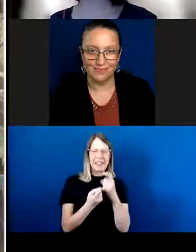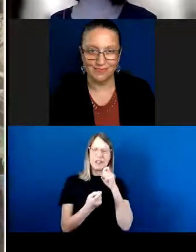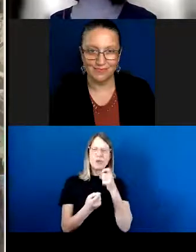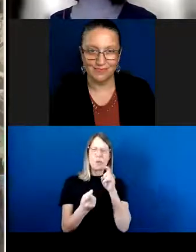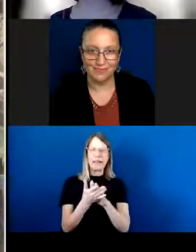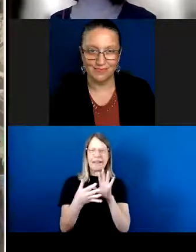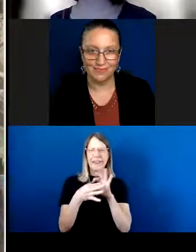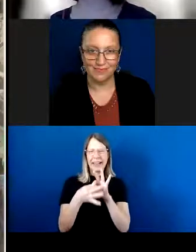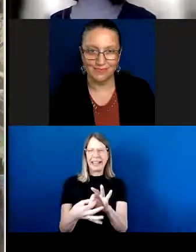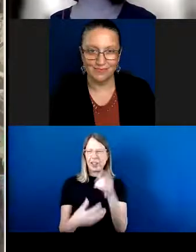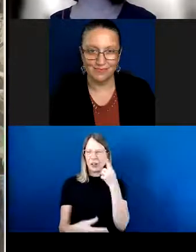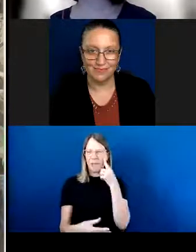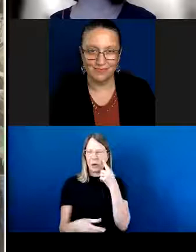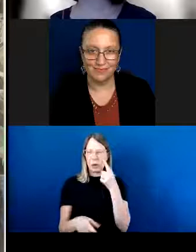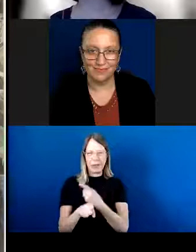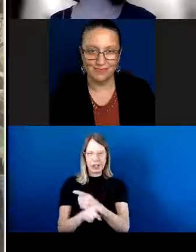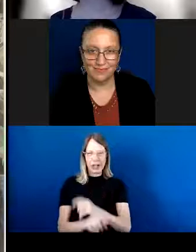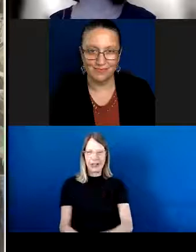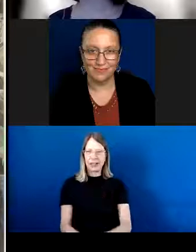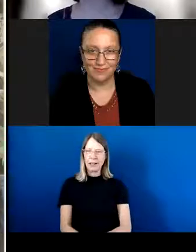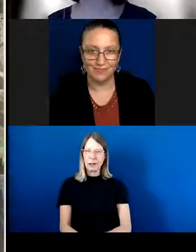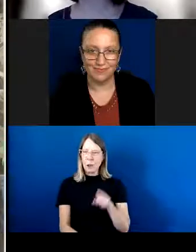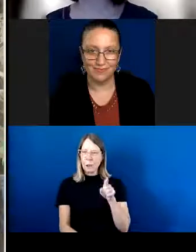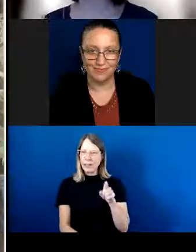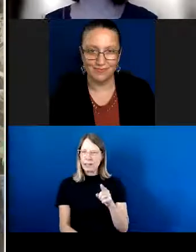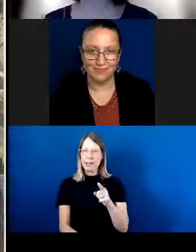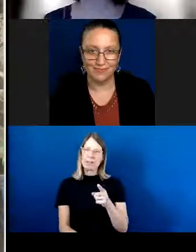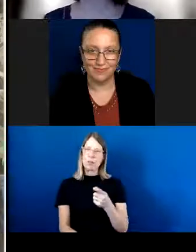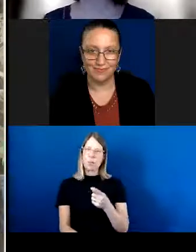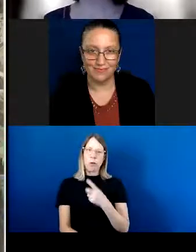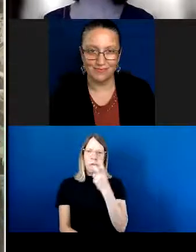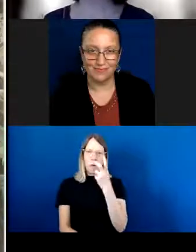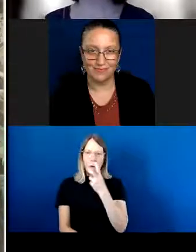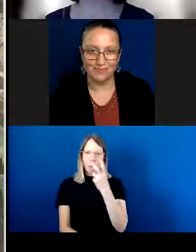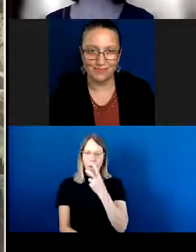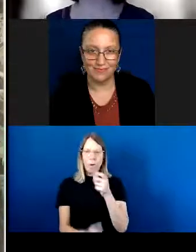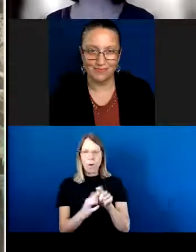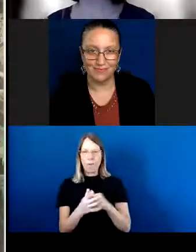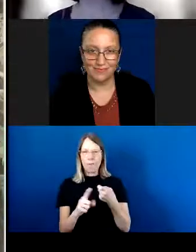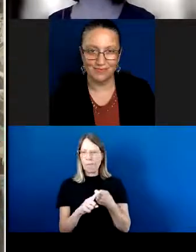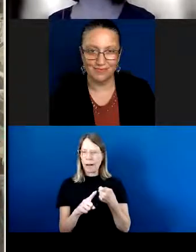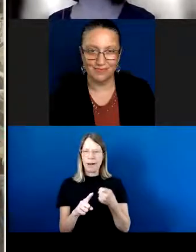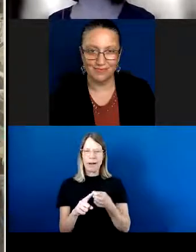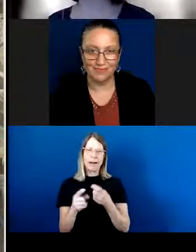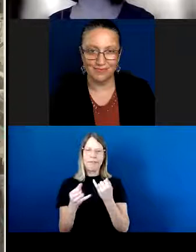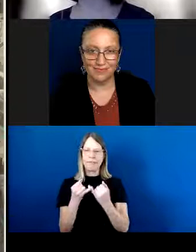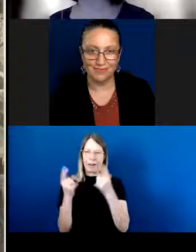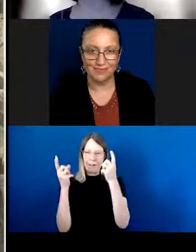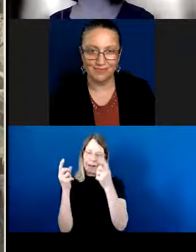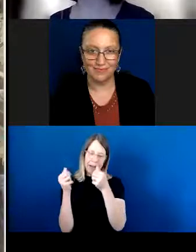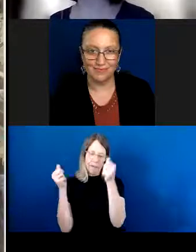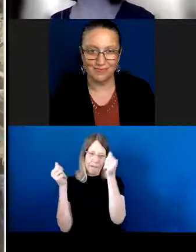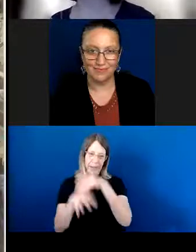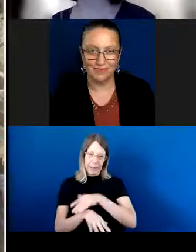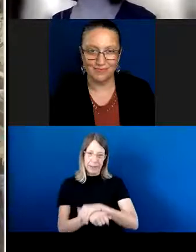Hyde Park is Australia's oldest park and one of the most well-known. In 1810, Governor Lachlan Macquarie officially declared the land a public park